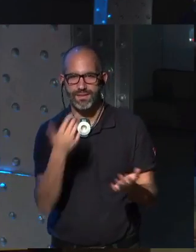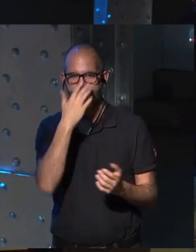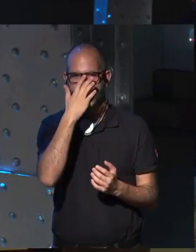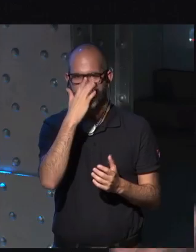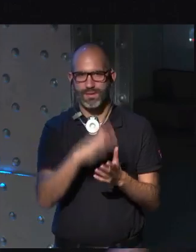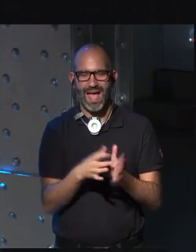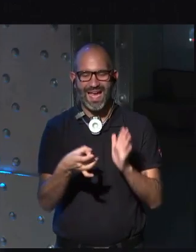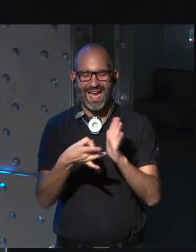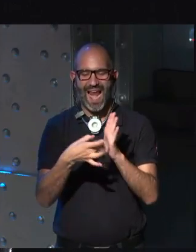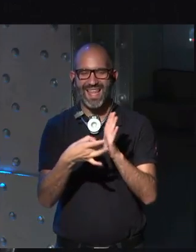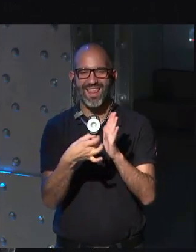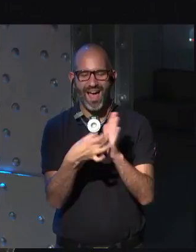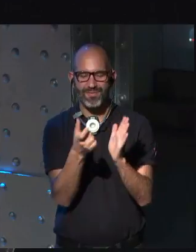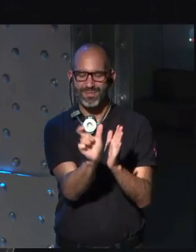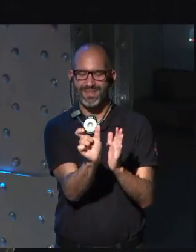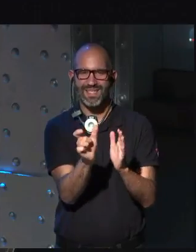Quality in a recording.